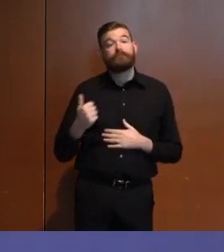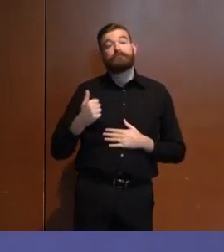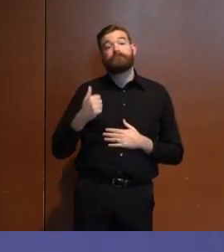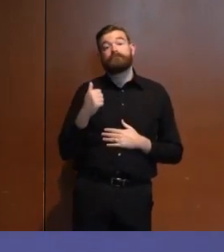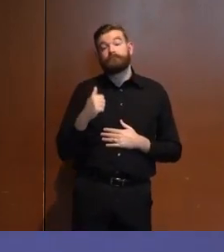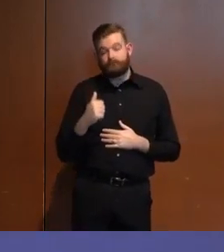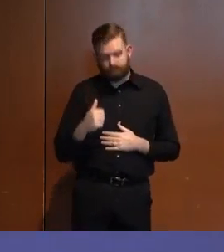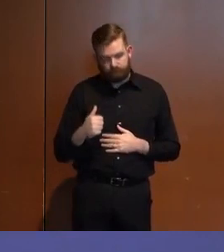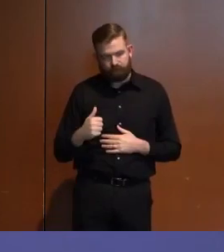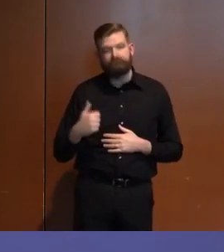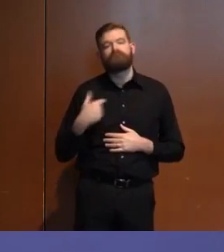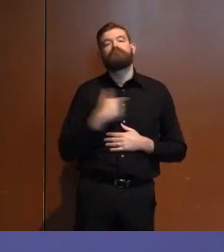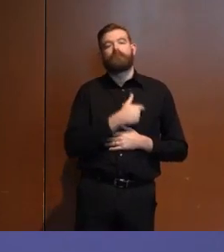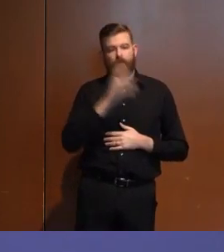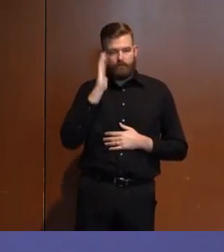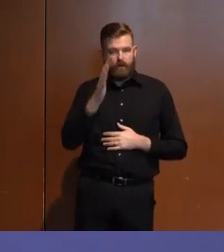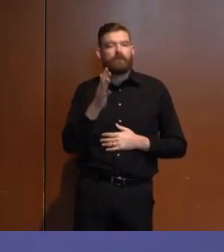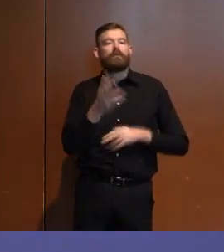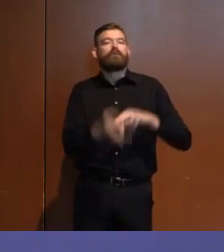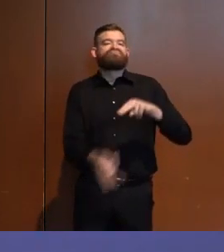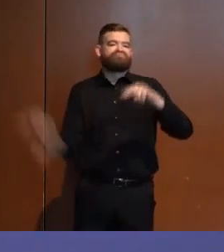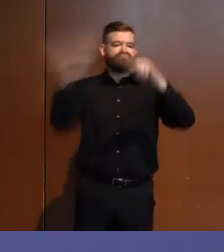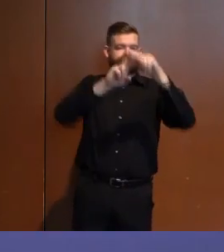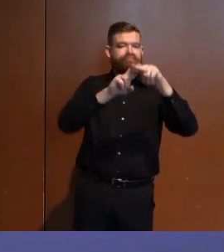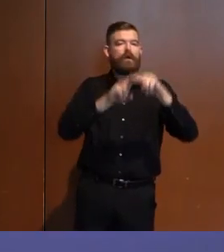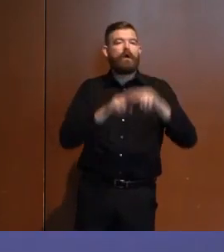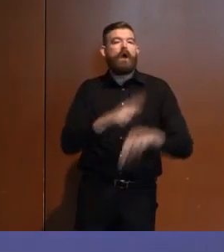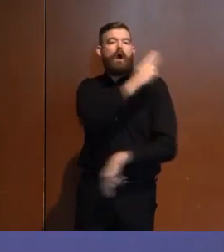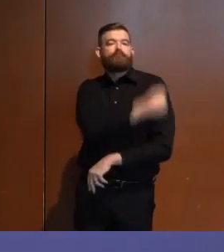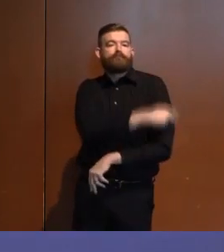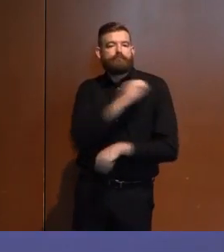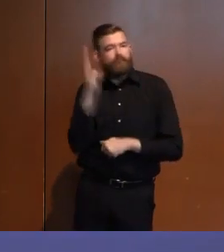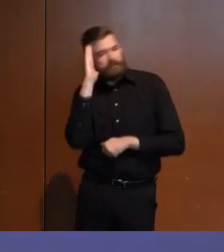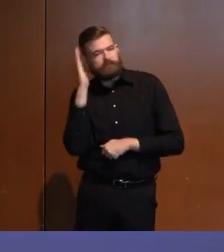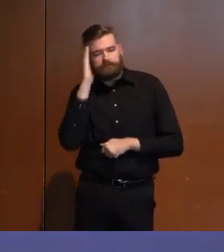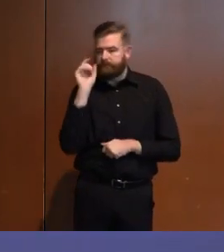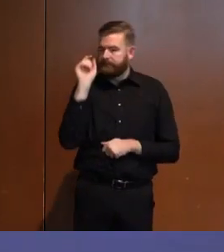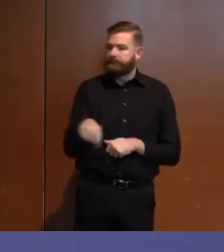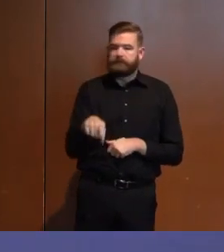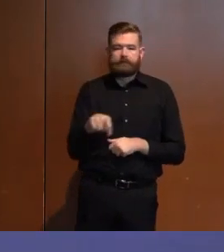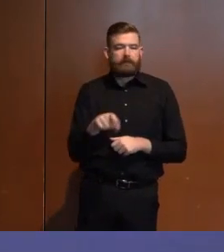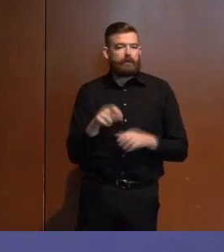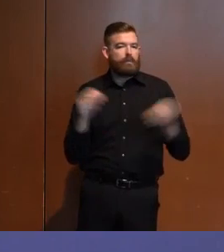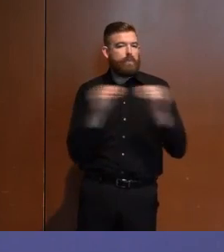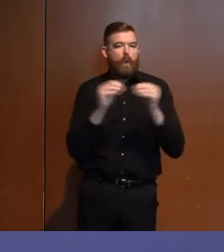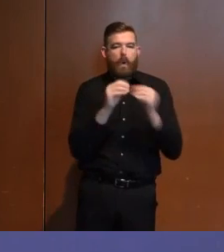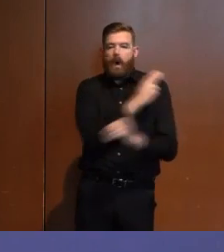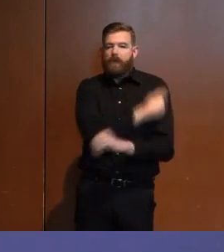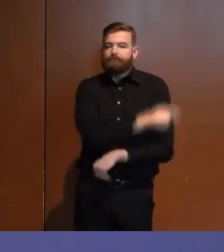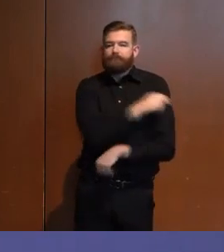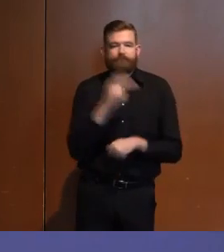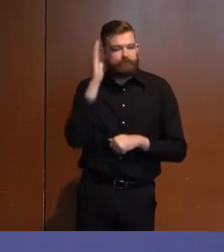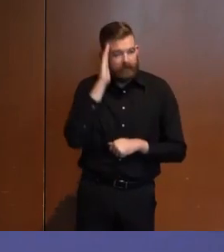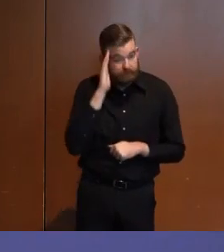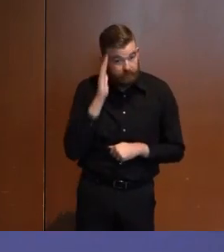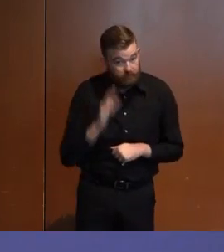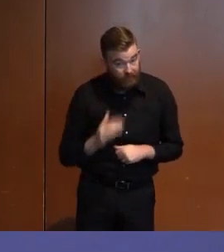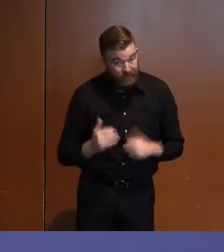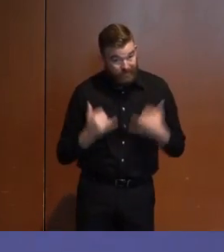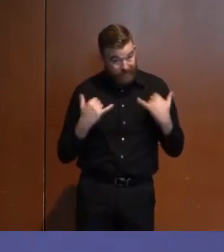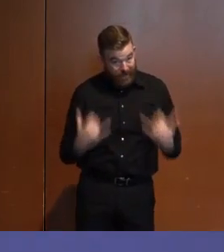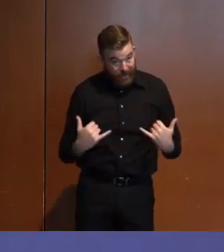So I've said that at the moment, as under stress as our system is and the heroism is being played out every